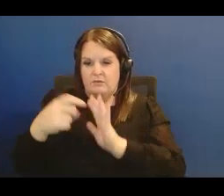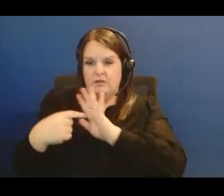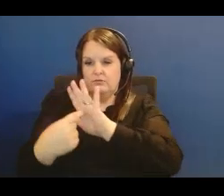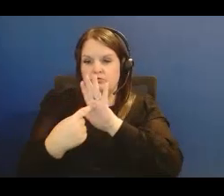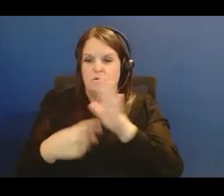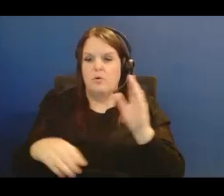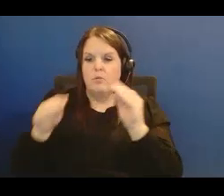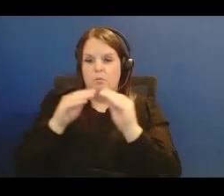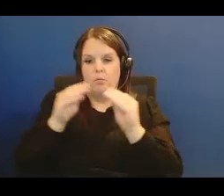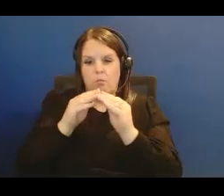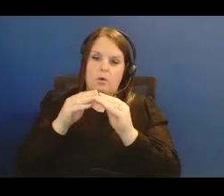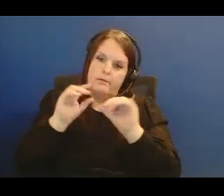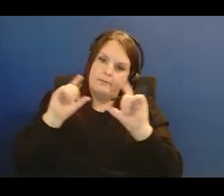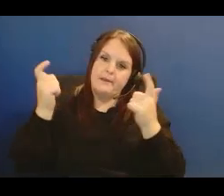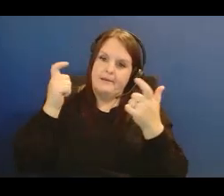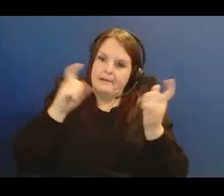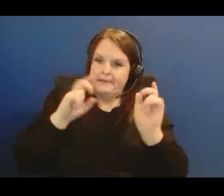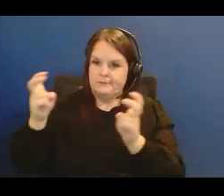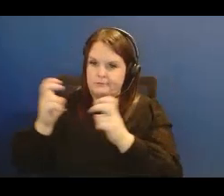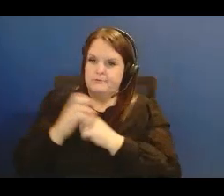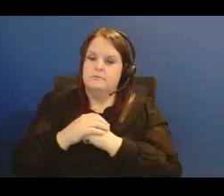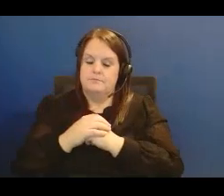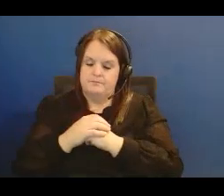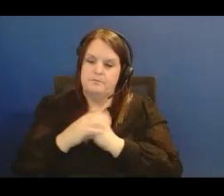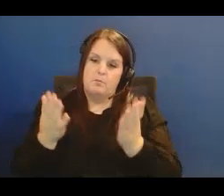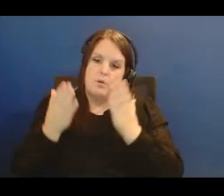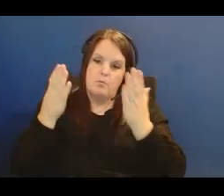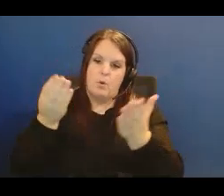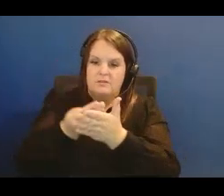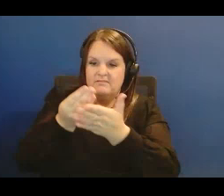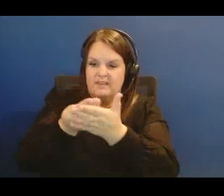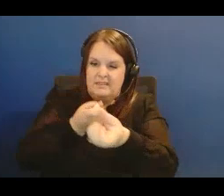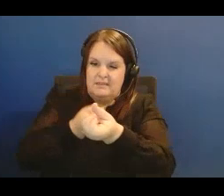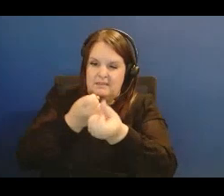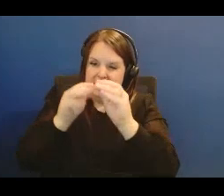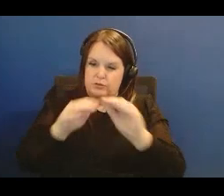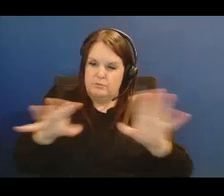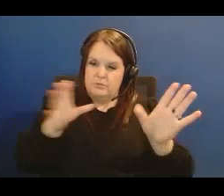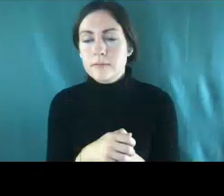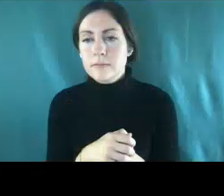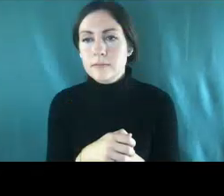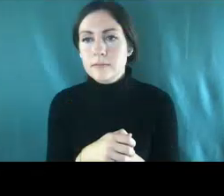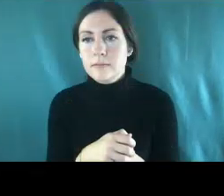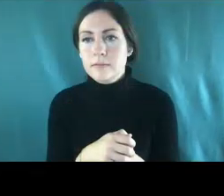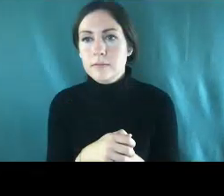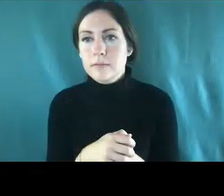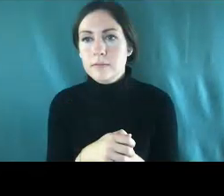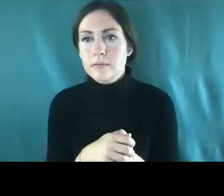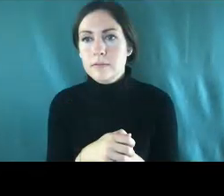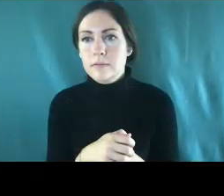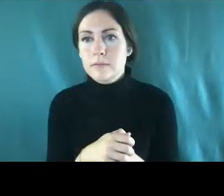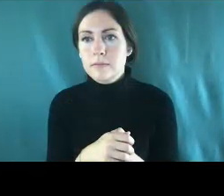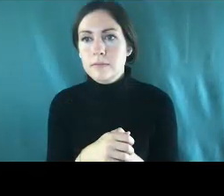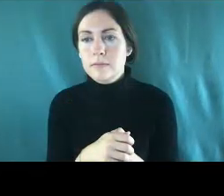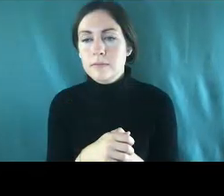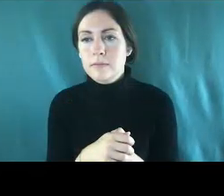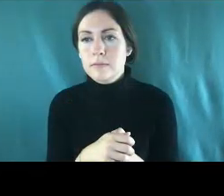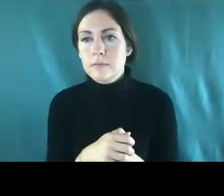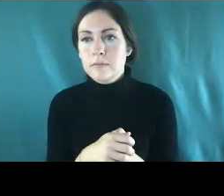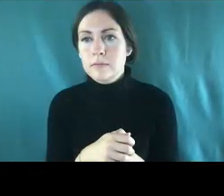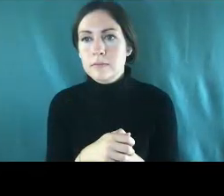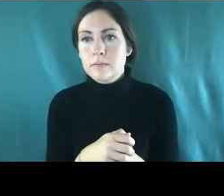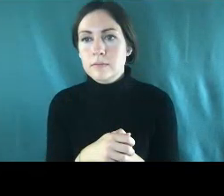these major initiatives and also propose funding distribution plan for that RHT grant award. So for more